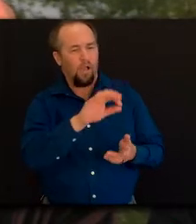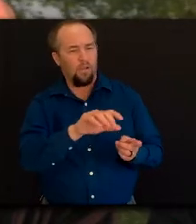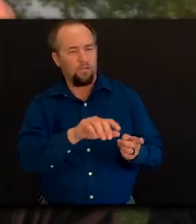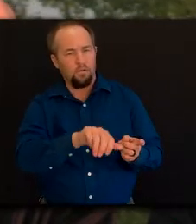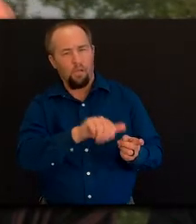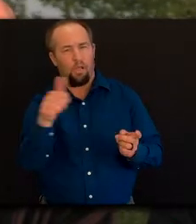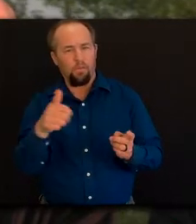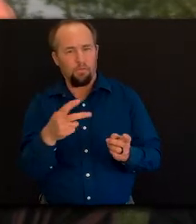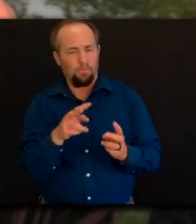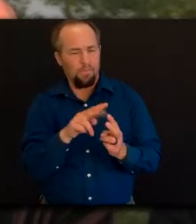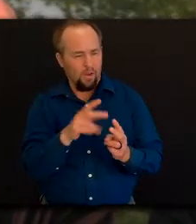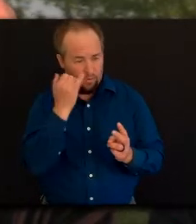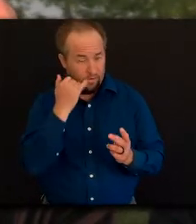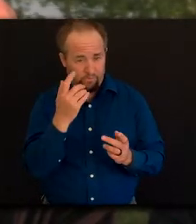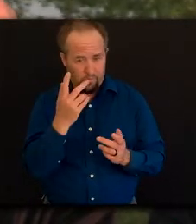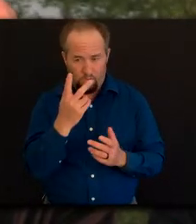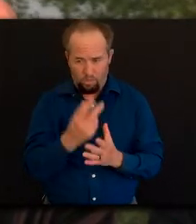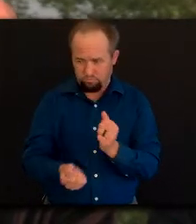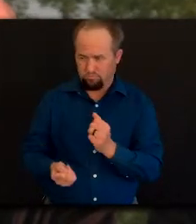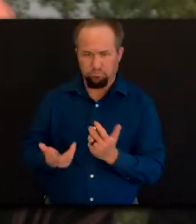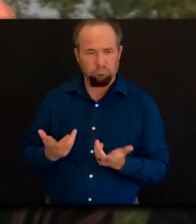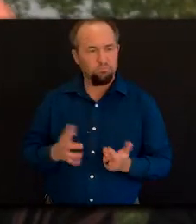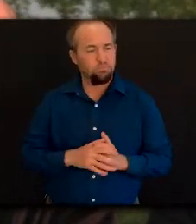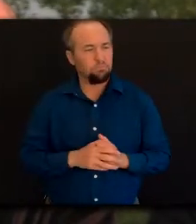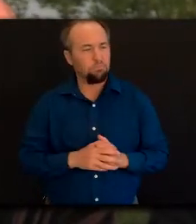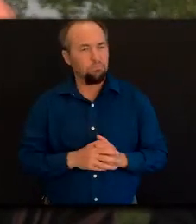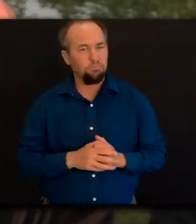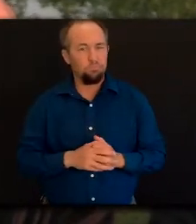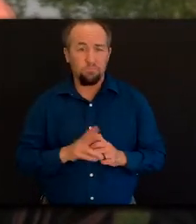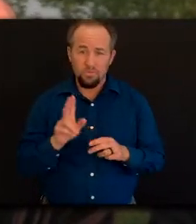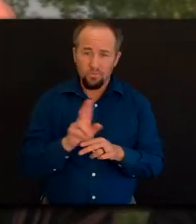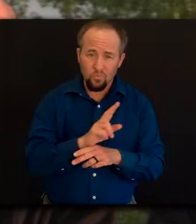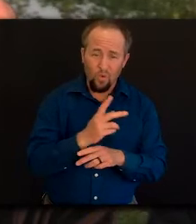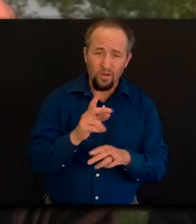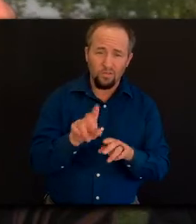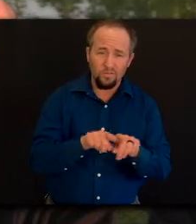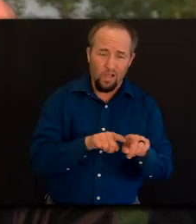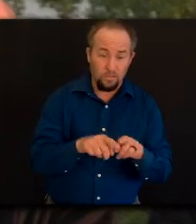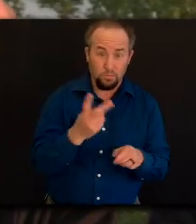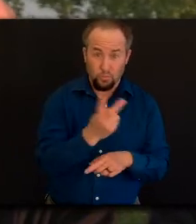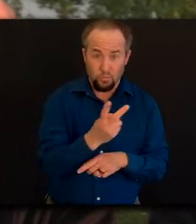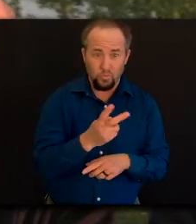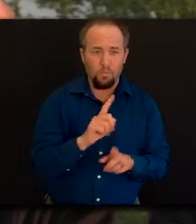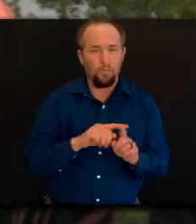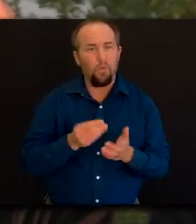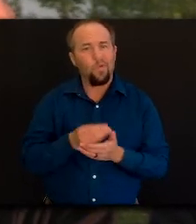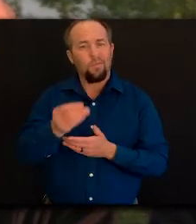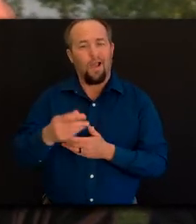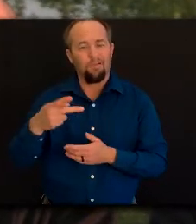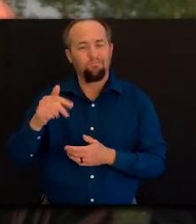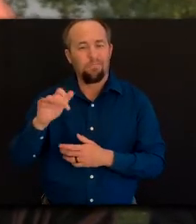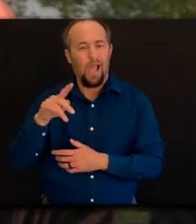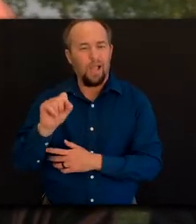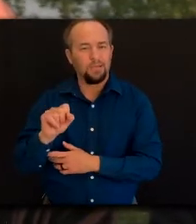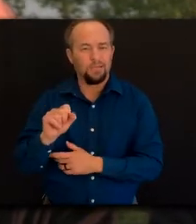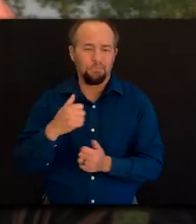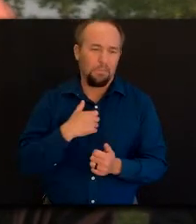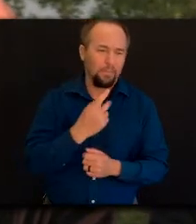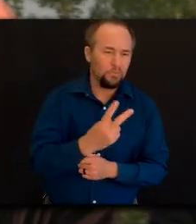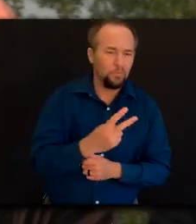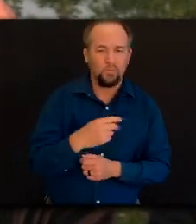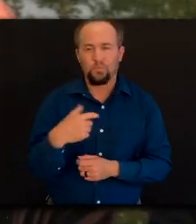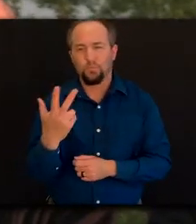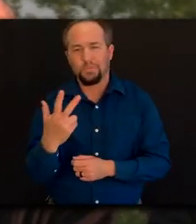missing. Not only do we wear socks in pairs, but we also buy them in packs, maybe in twos,